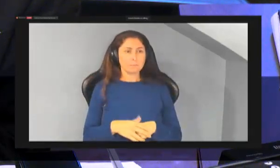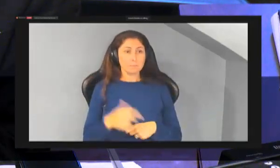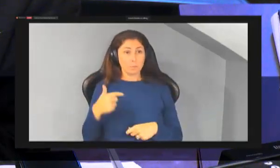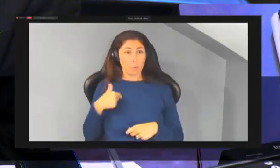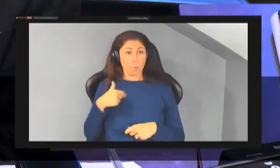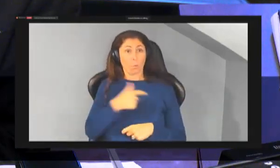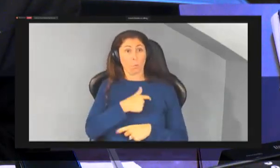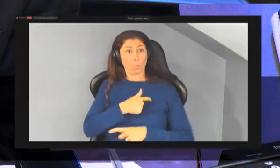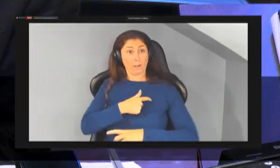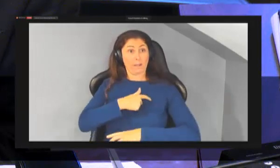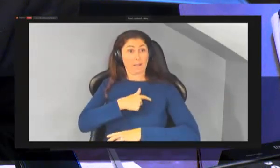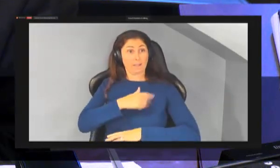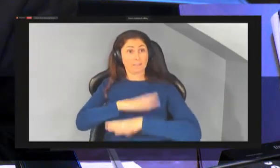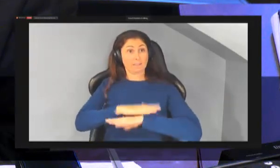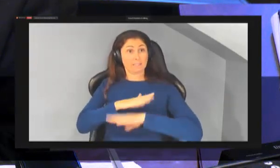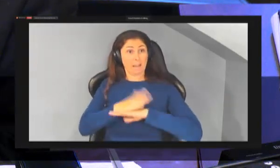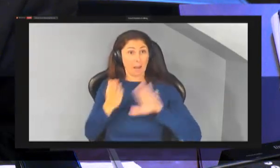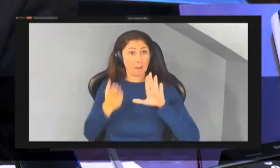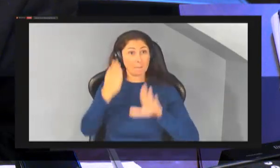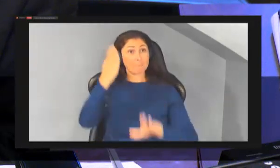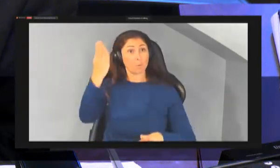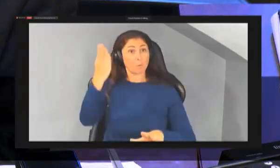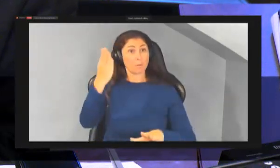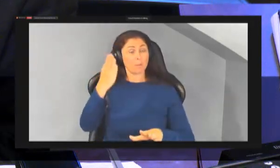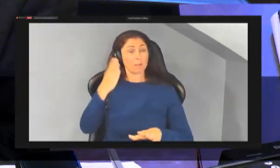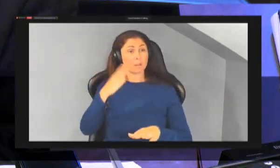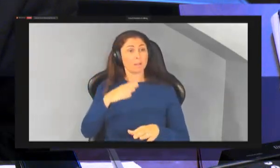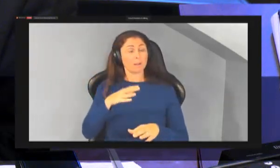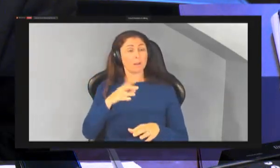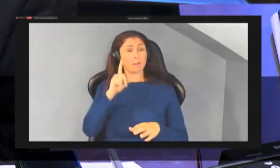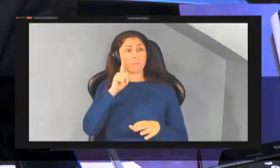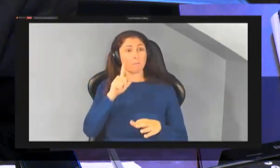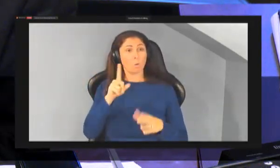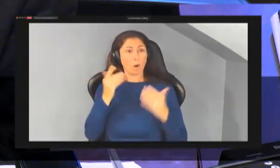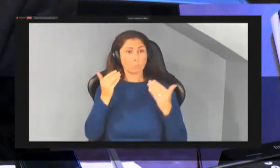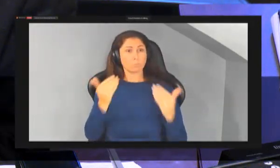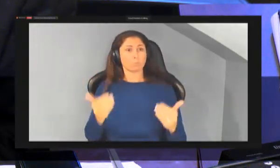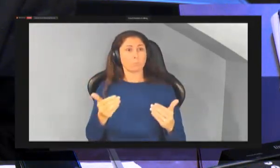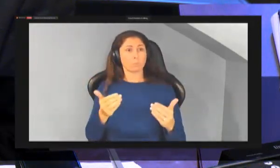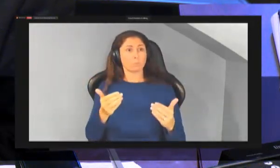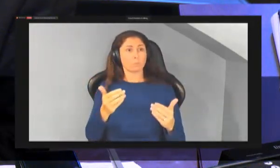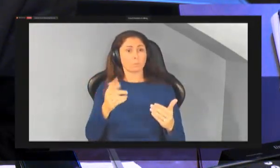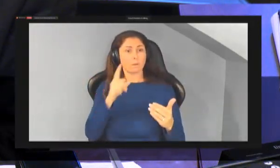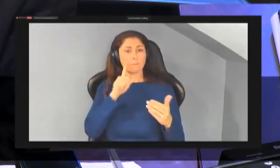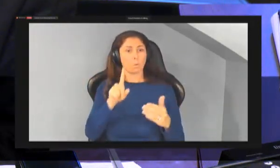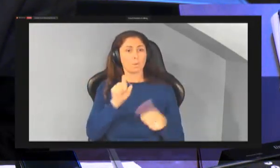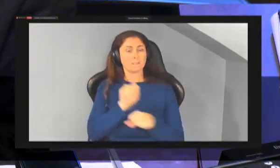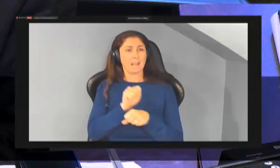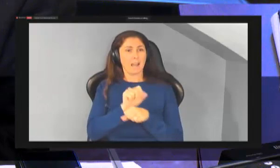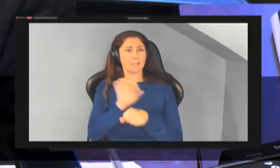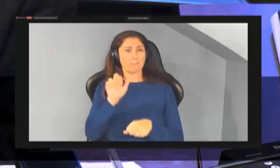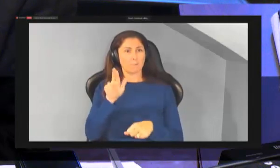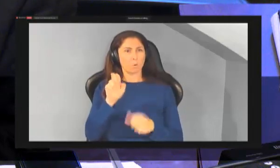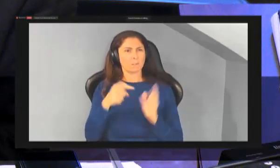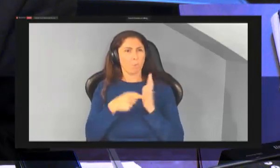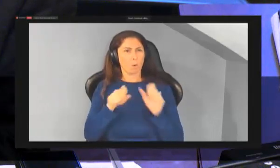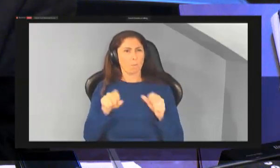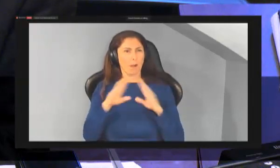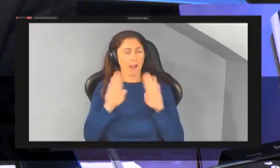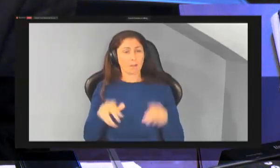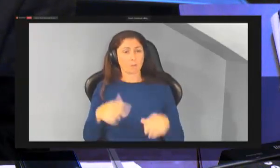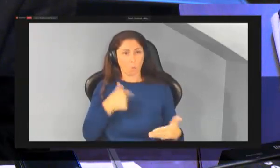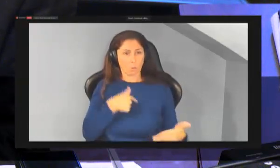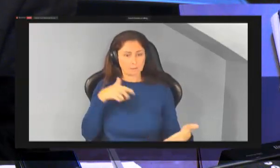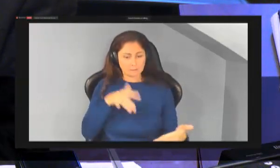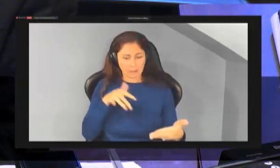that bill in favor of ultimately bringing forward and creating the Affordable Housing Task Force, to which we then studied and figured out,